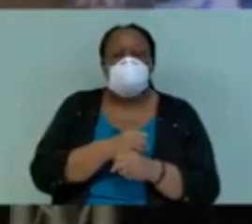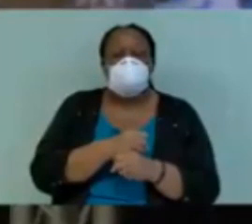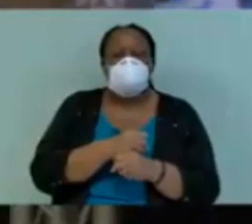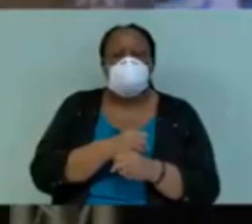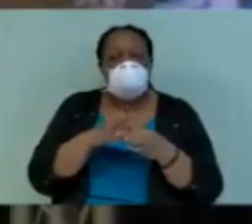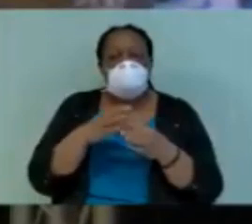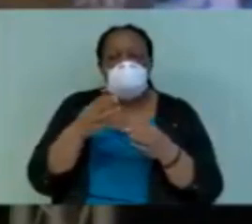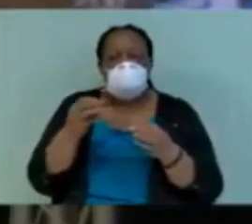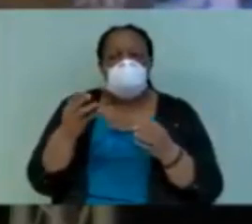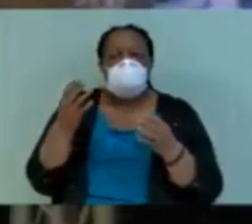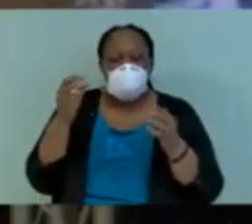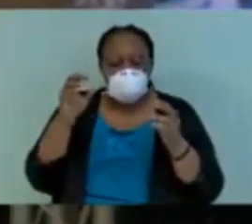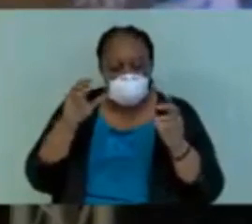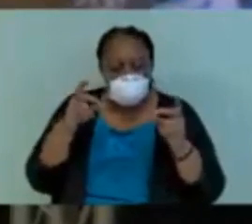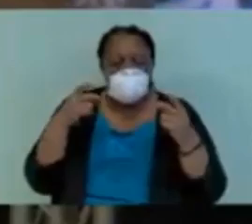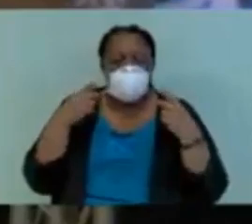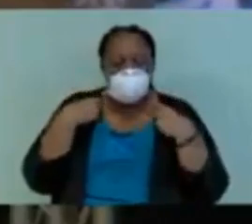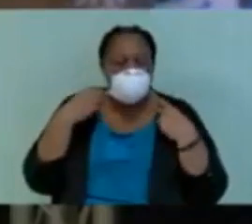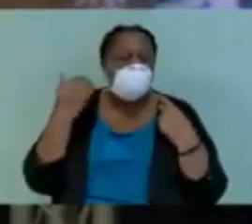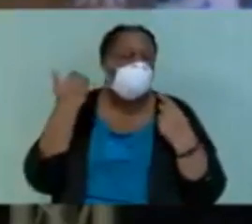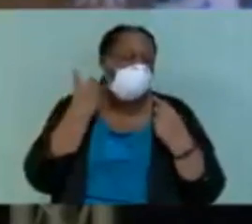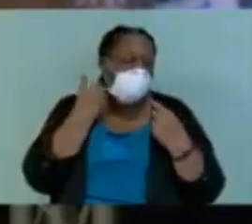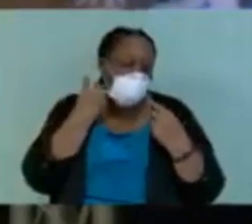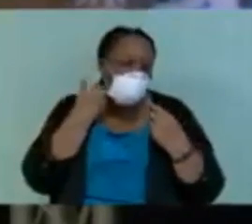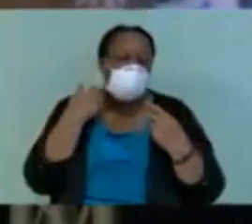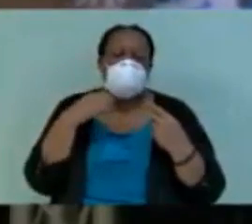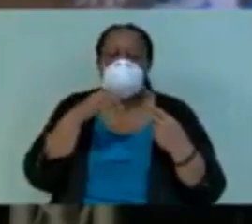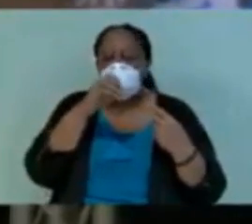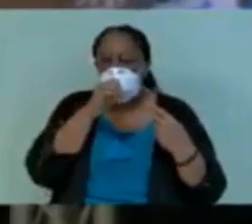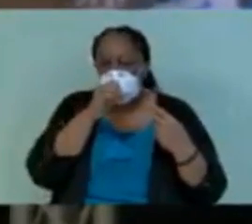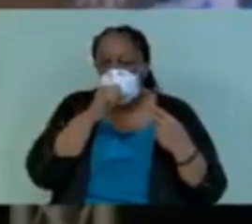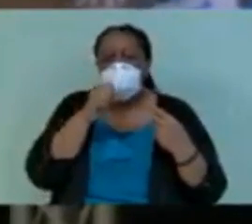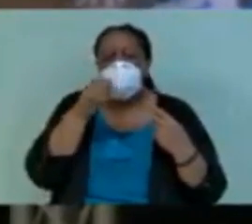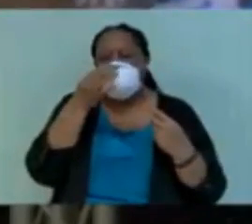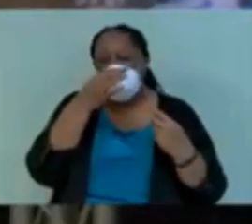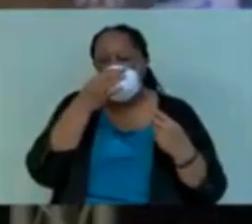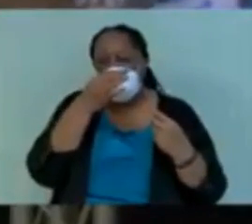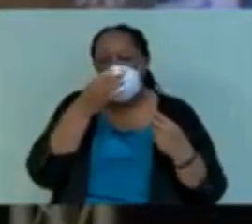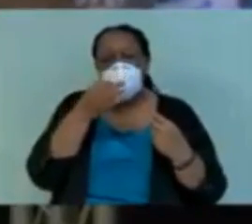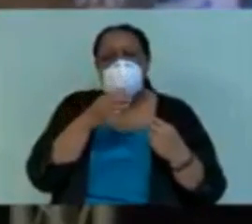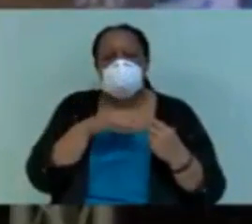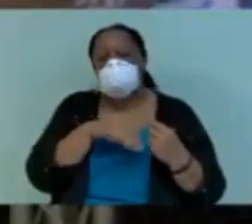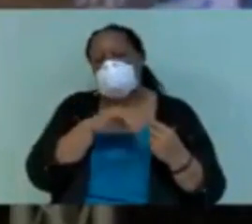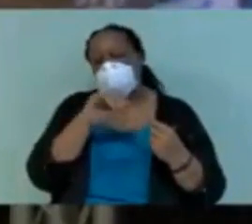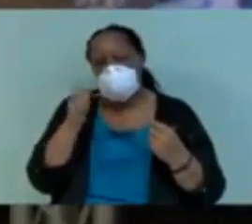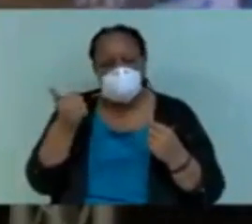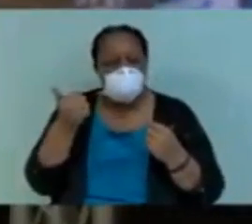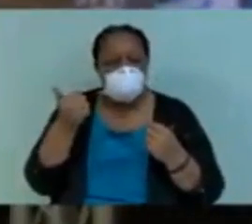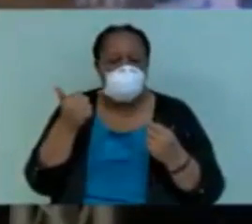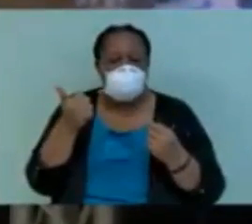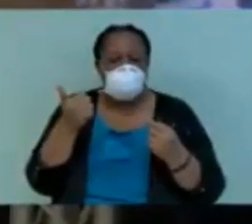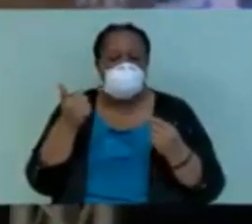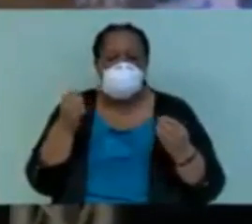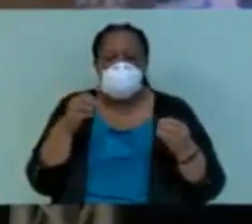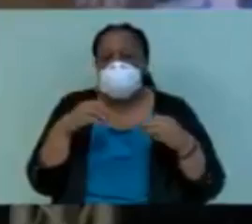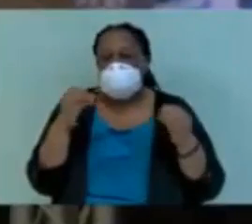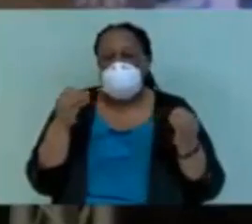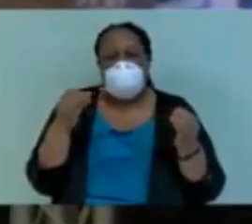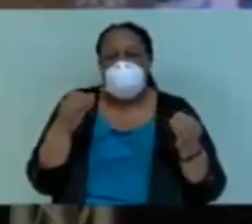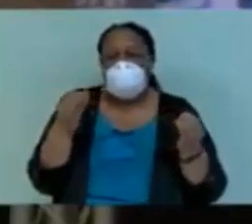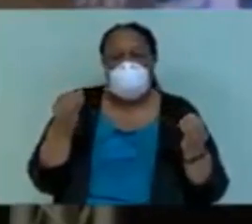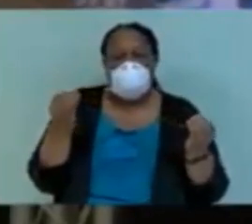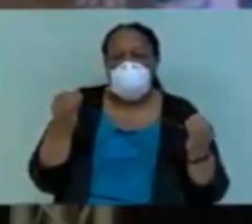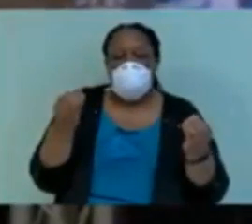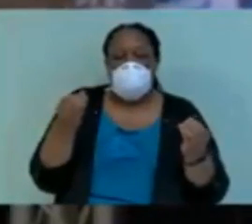years, and the mean or average age is 32 years. In terms